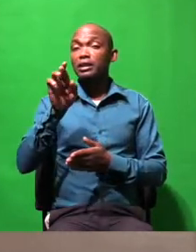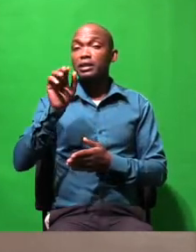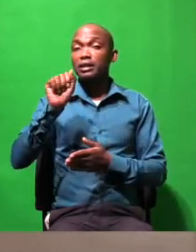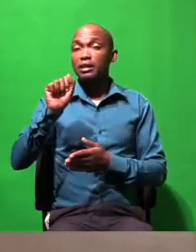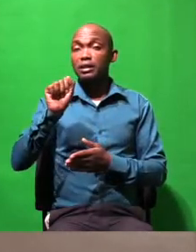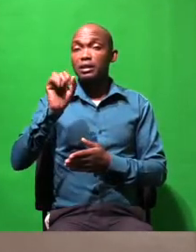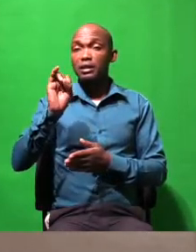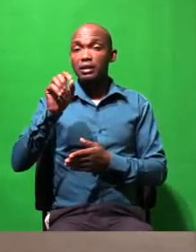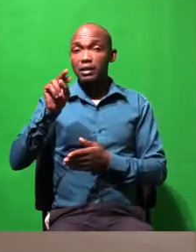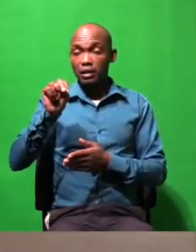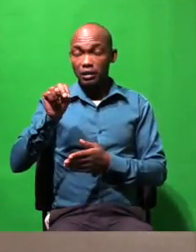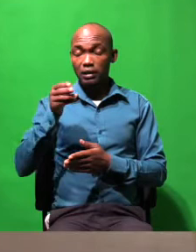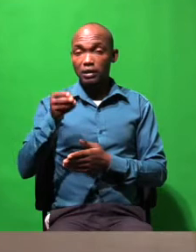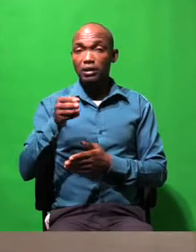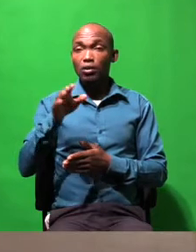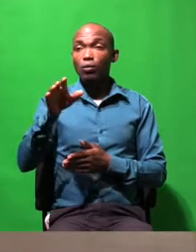we call